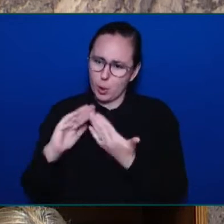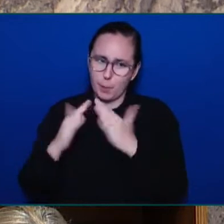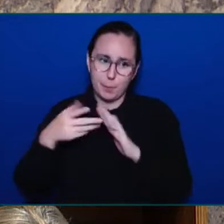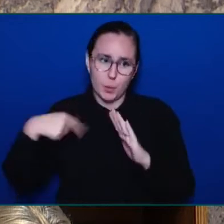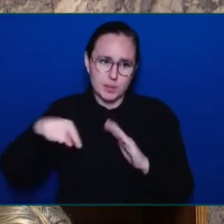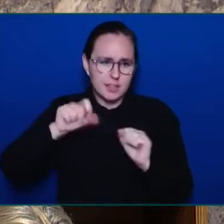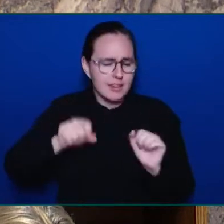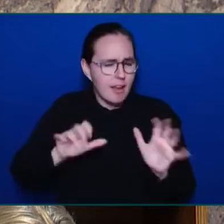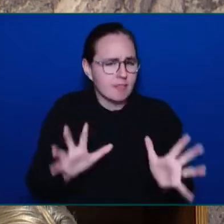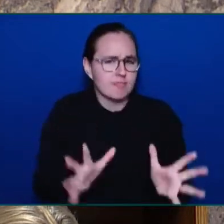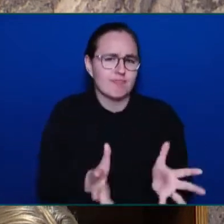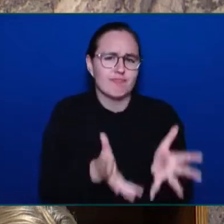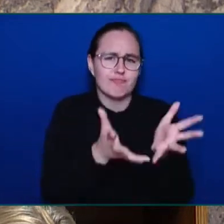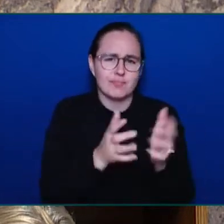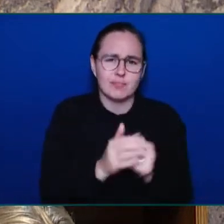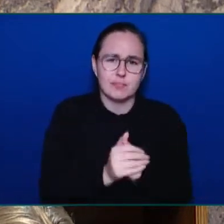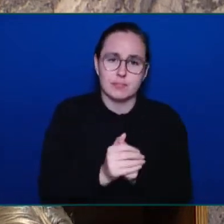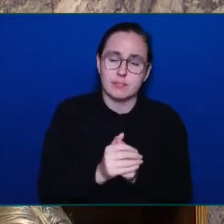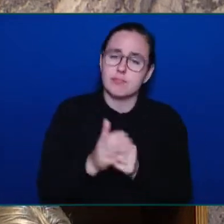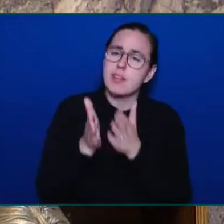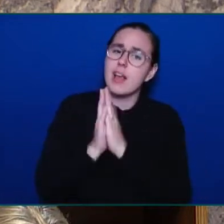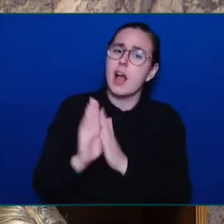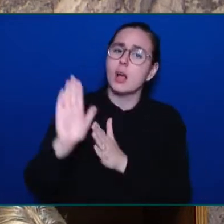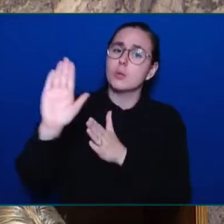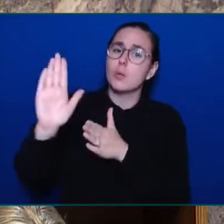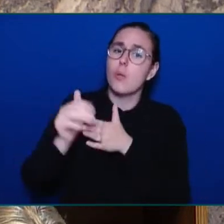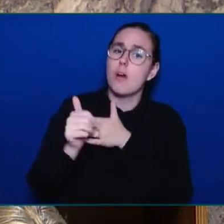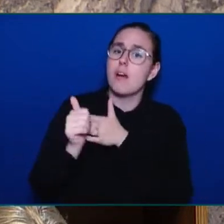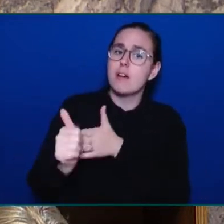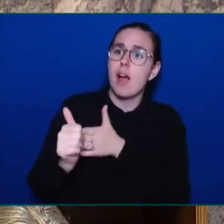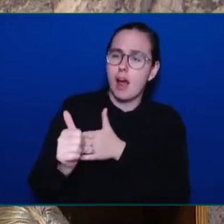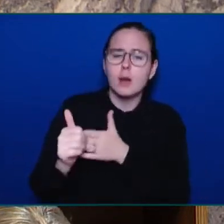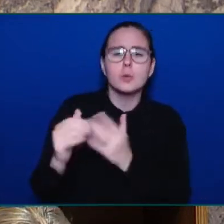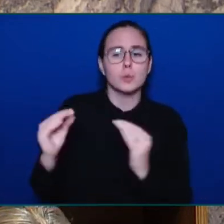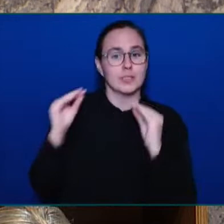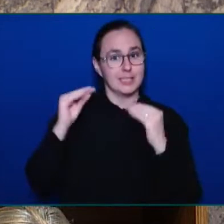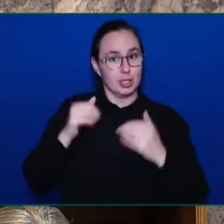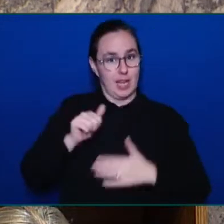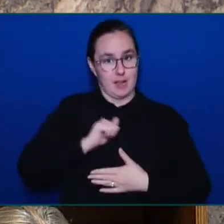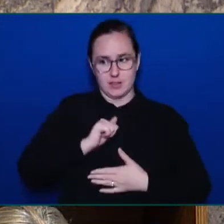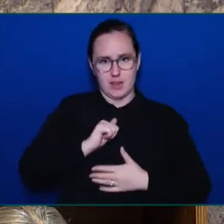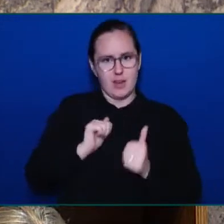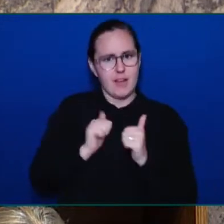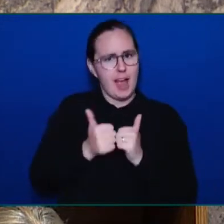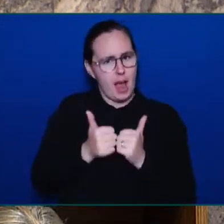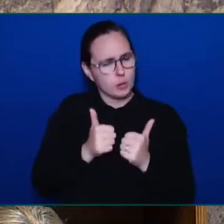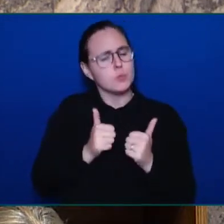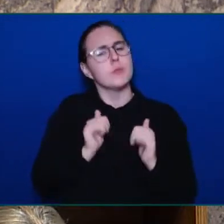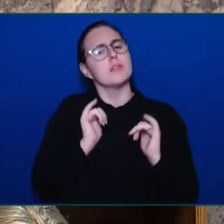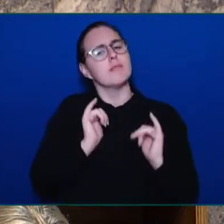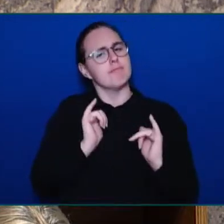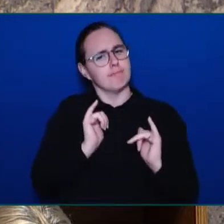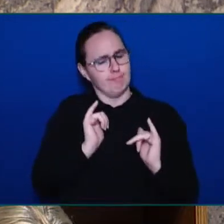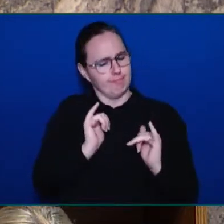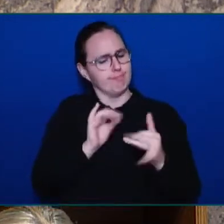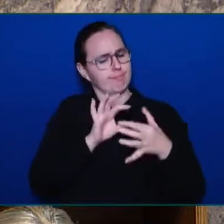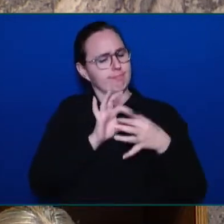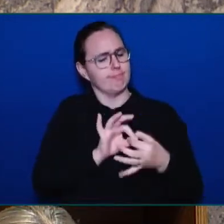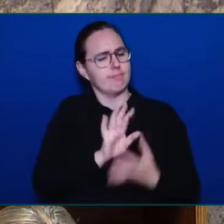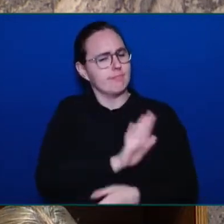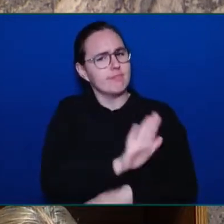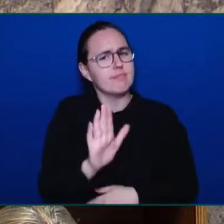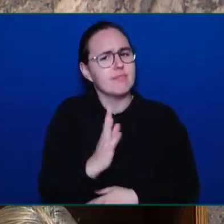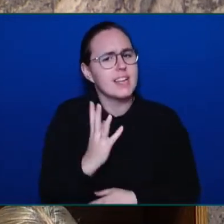educating ourselves and others about the experiences of transgender people so that we may better understand and respect their